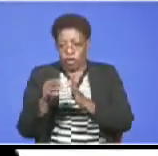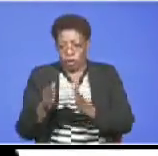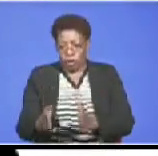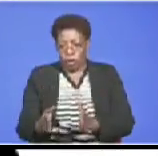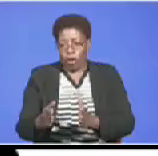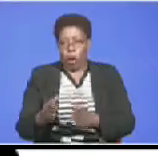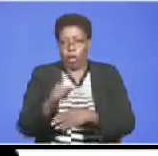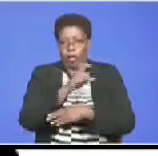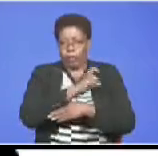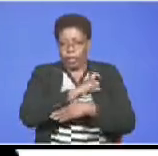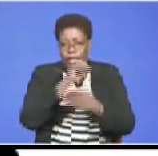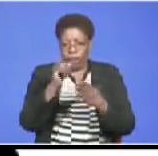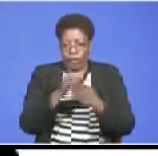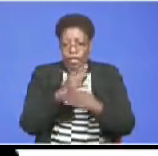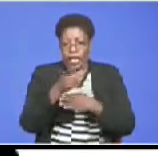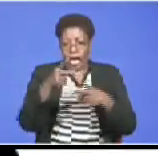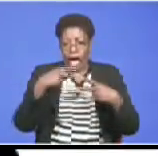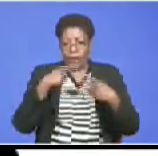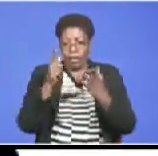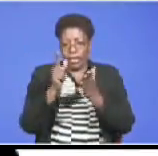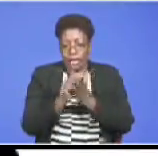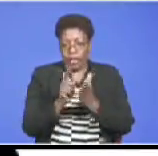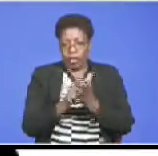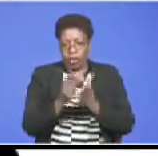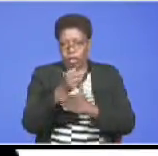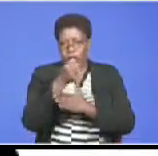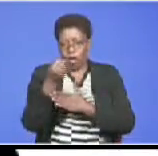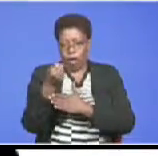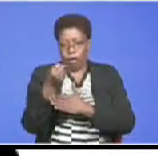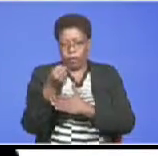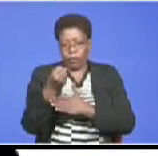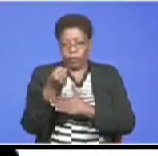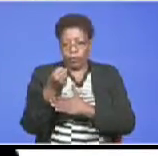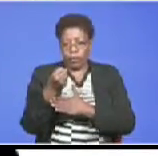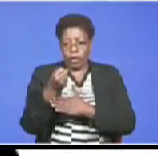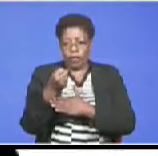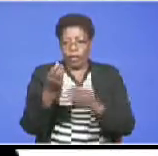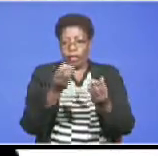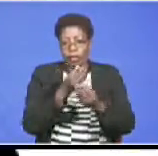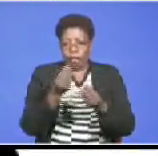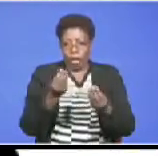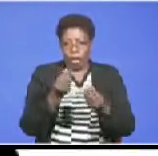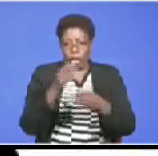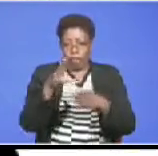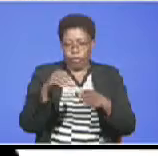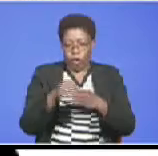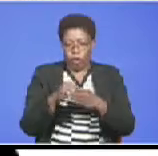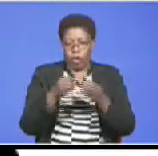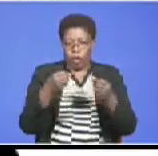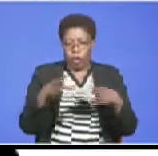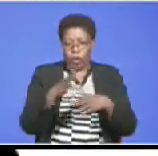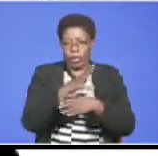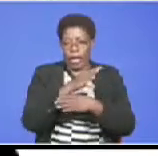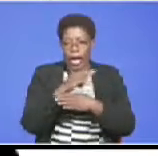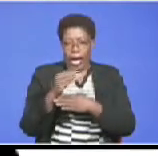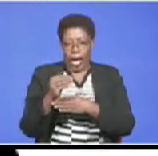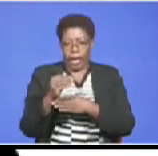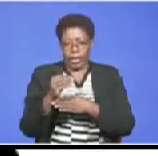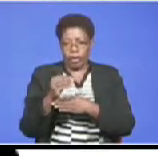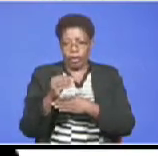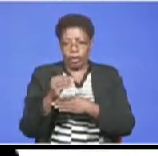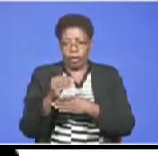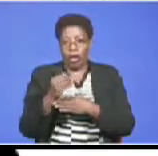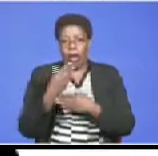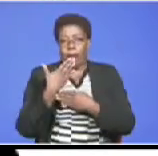investigators, there are established legal remedies that can be pursued, none of which involve loose and apparently